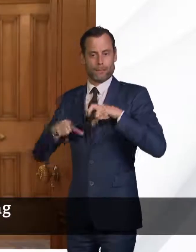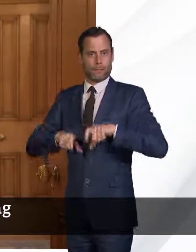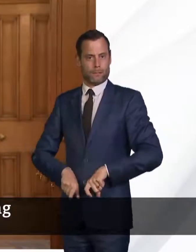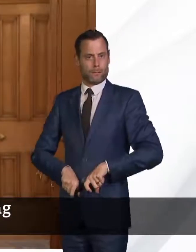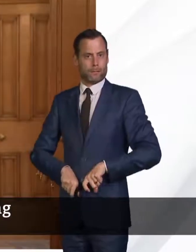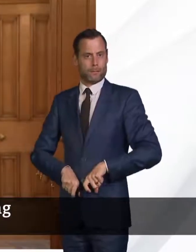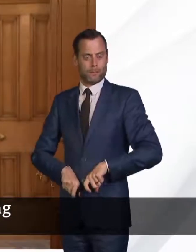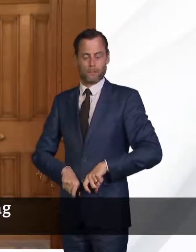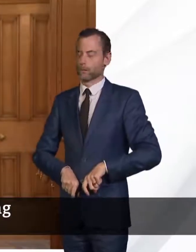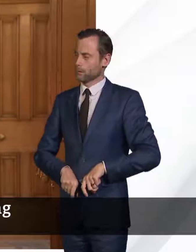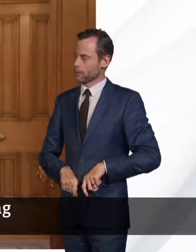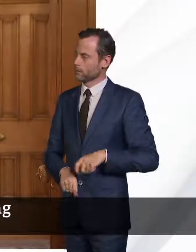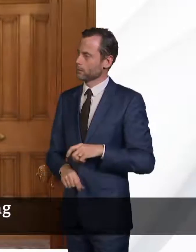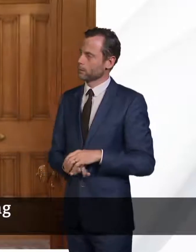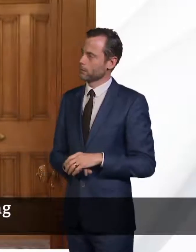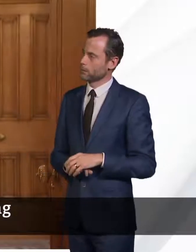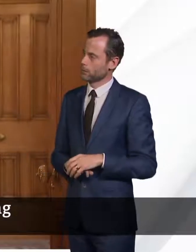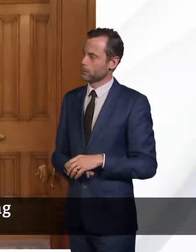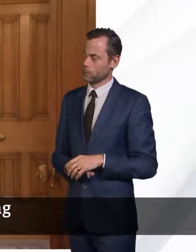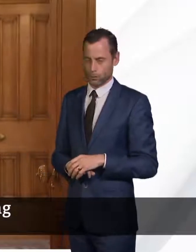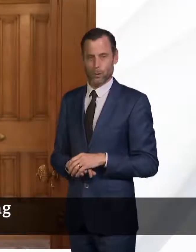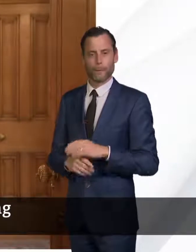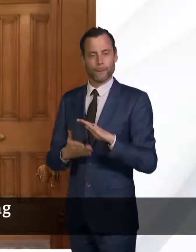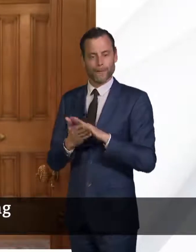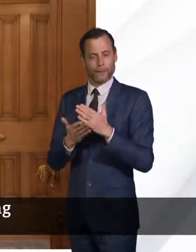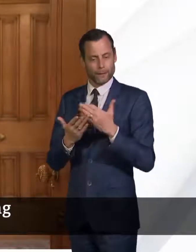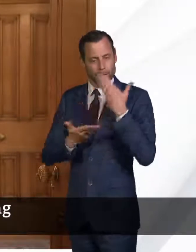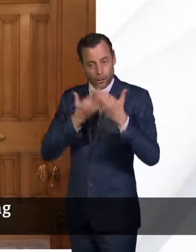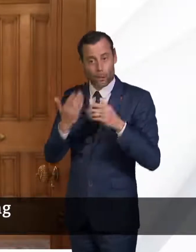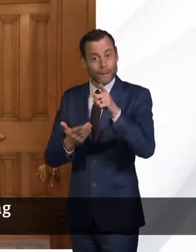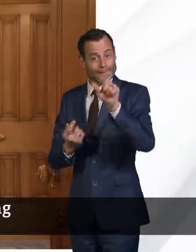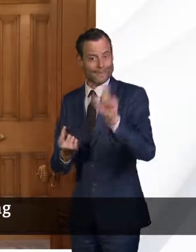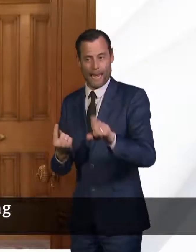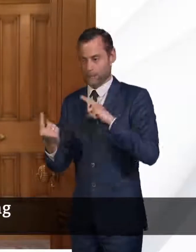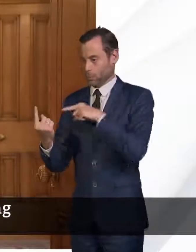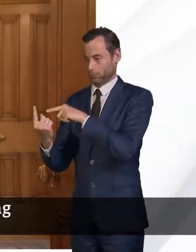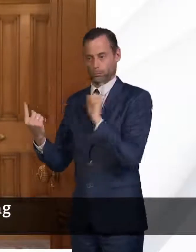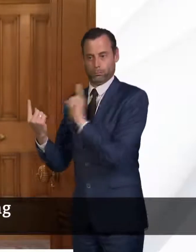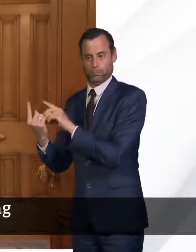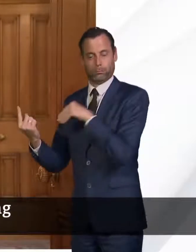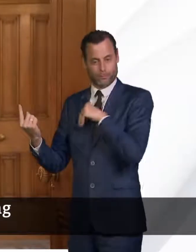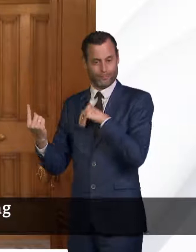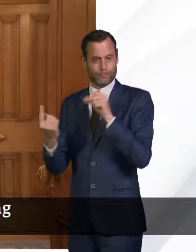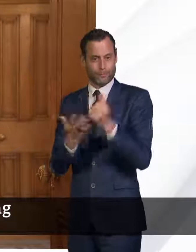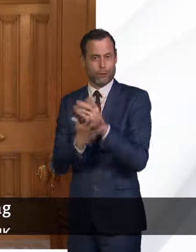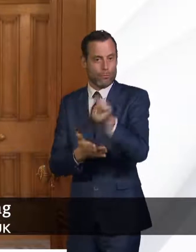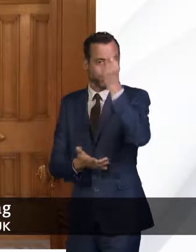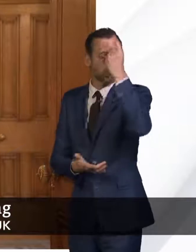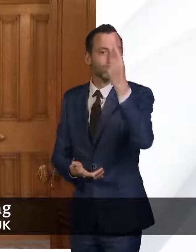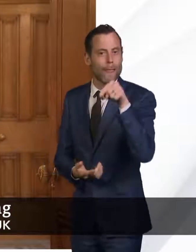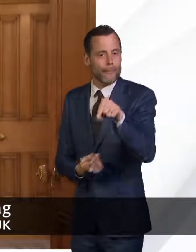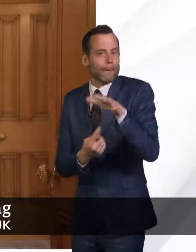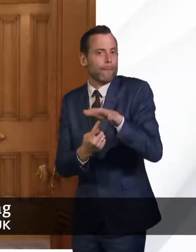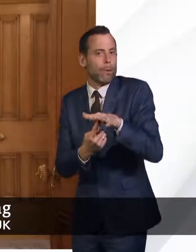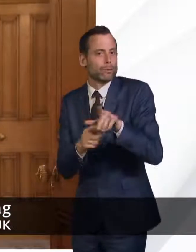is then required and asked to do is also a critical part of this, this infrastructure